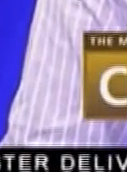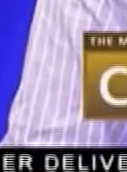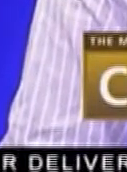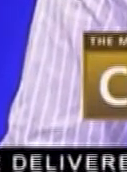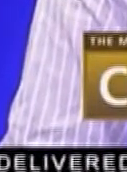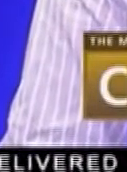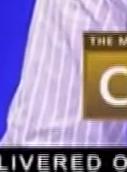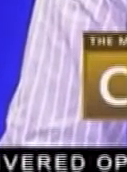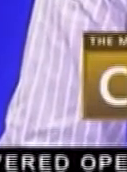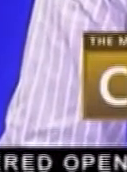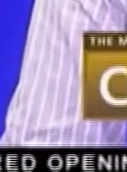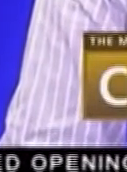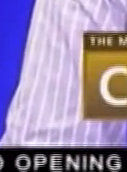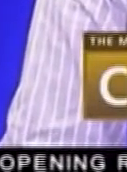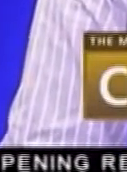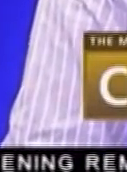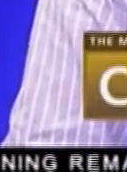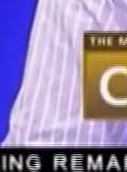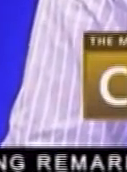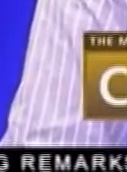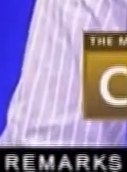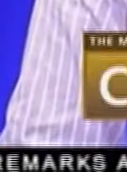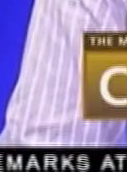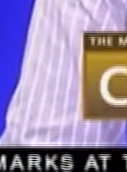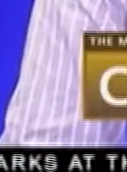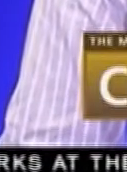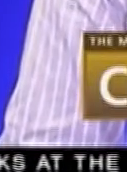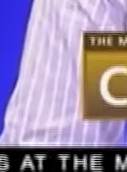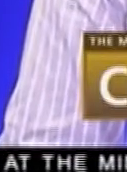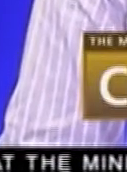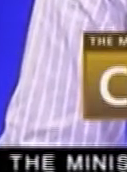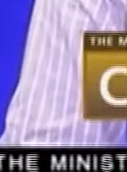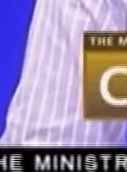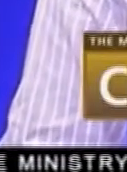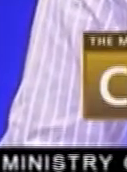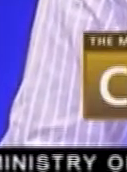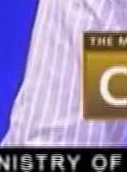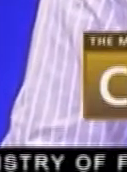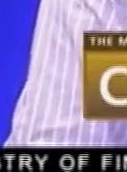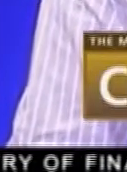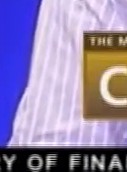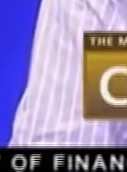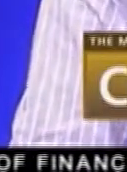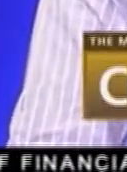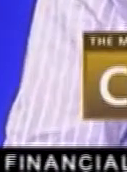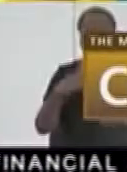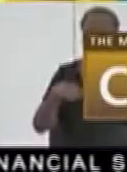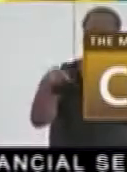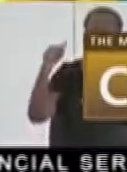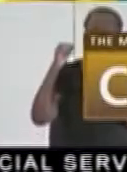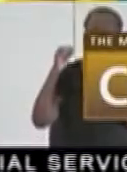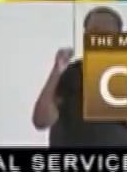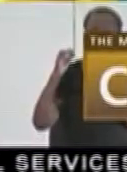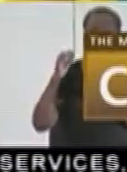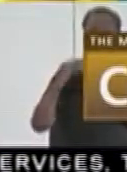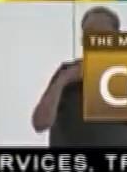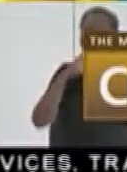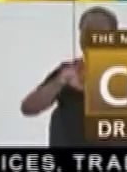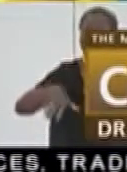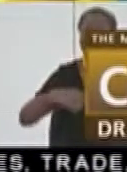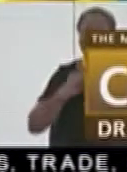a fast, accurate test is what's needed. But here's what she says must be considered. How good is the